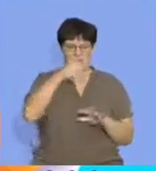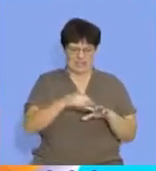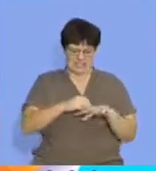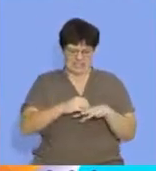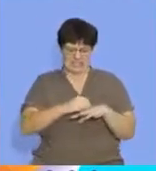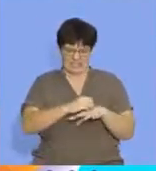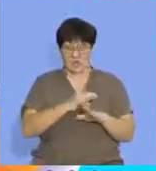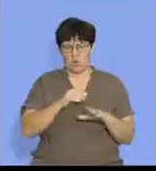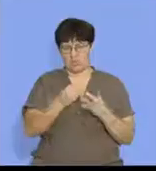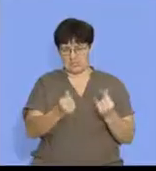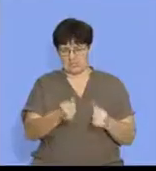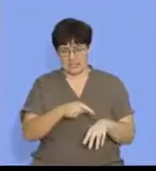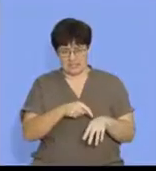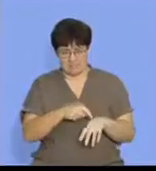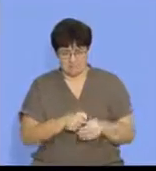our skin.